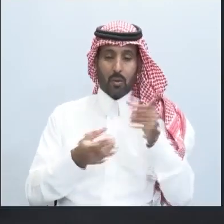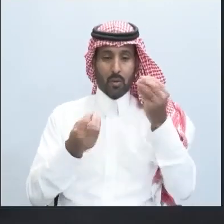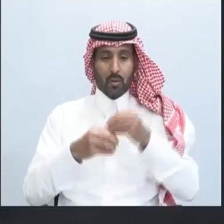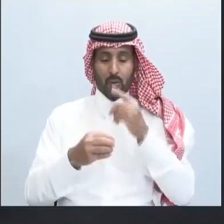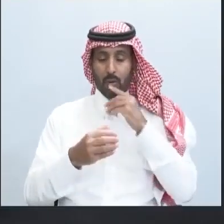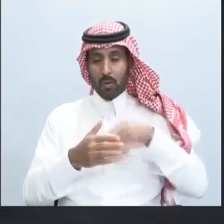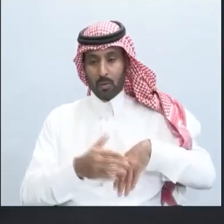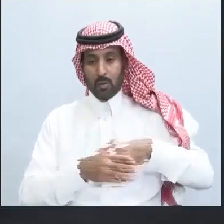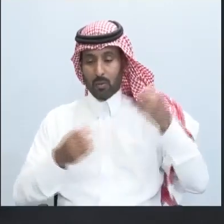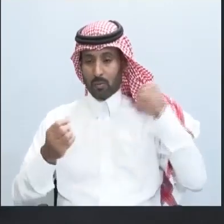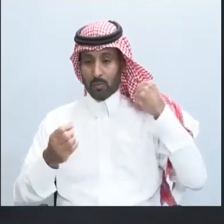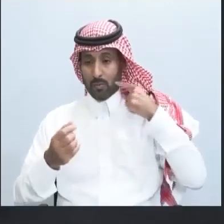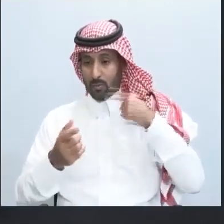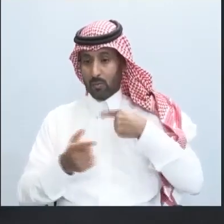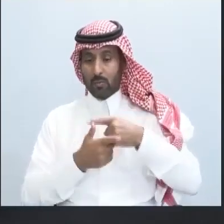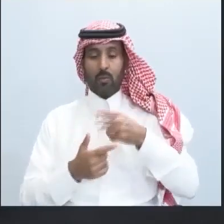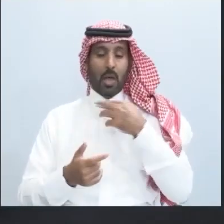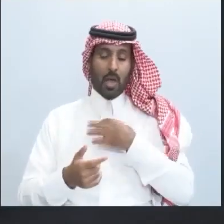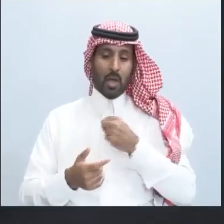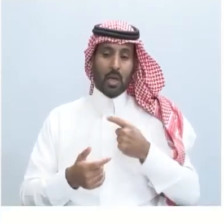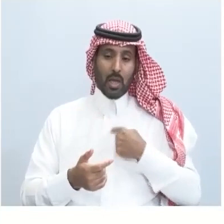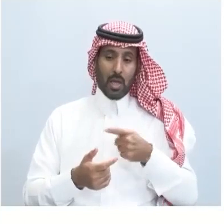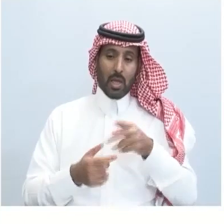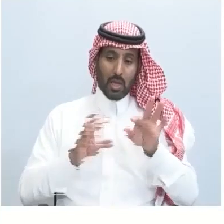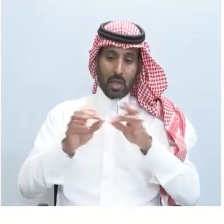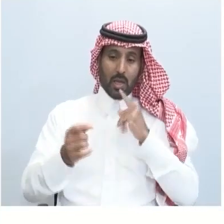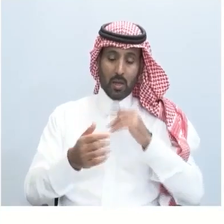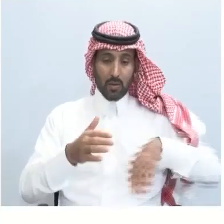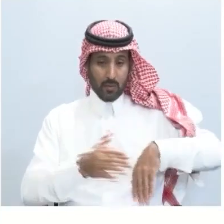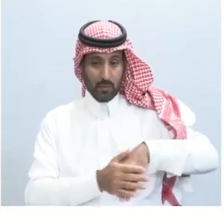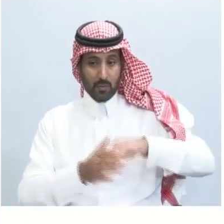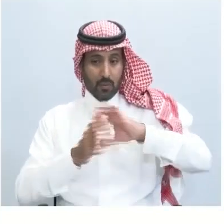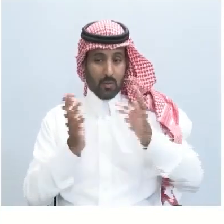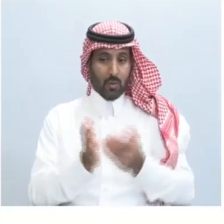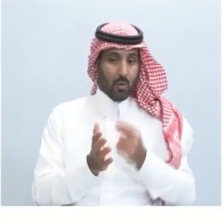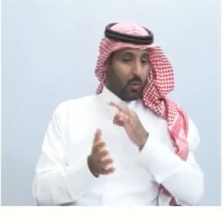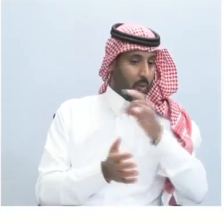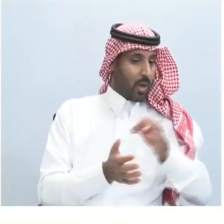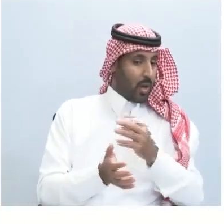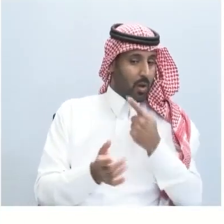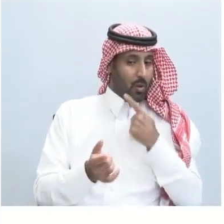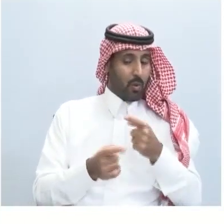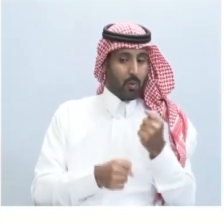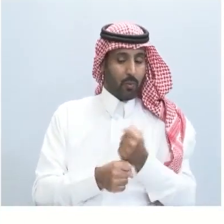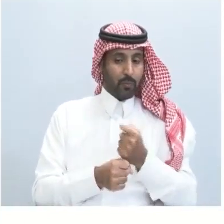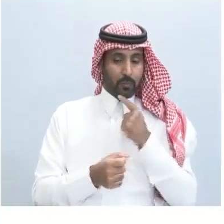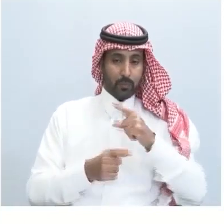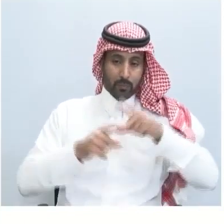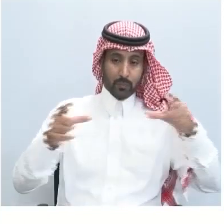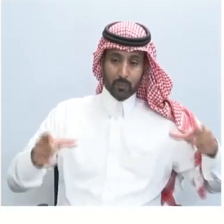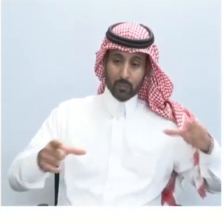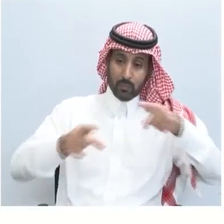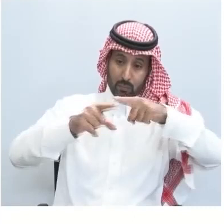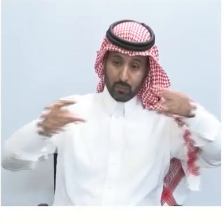a sport or activity. For example, I chose football. Where can you play, where can you do this activity? In a